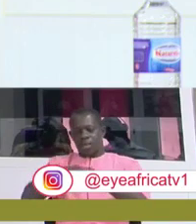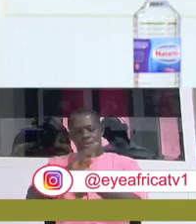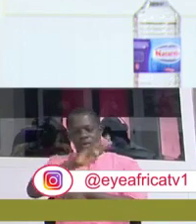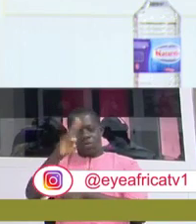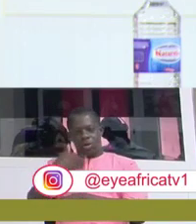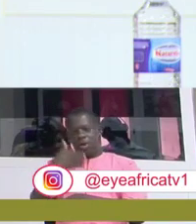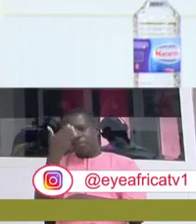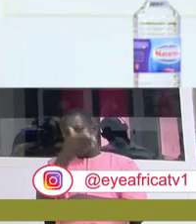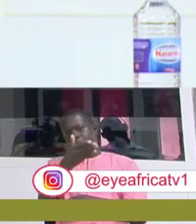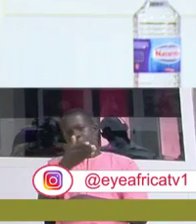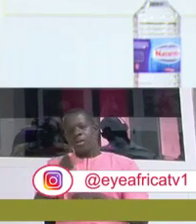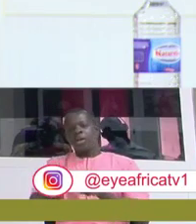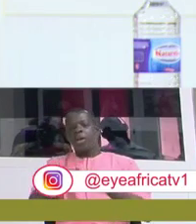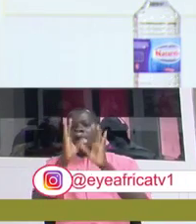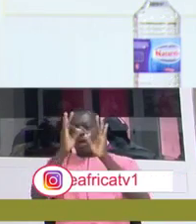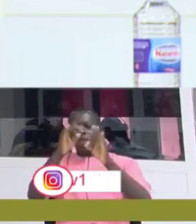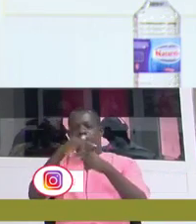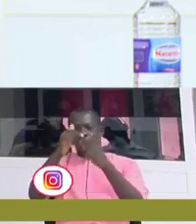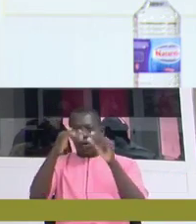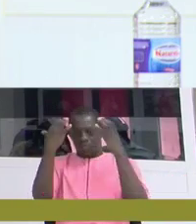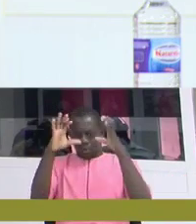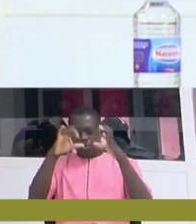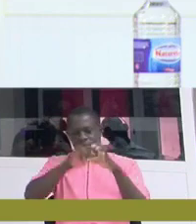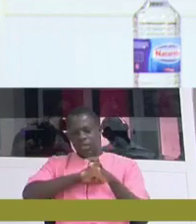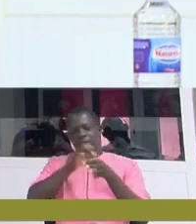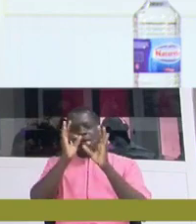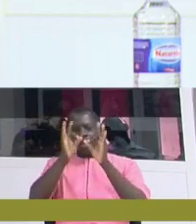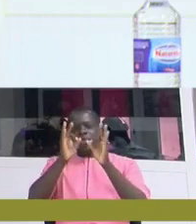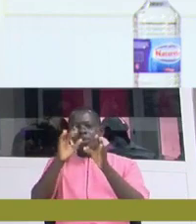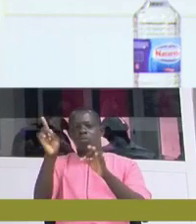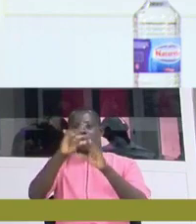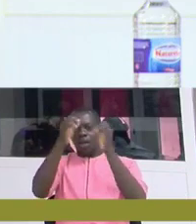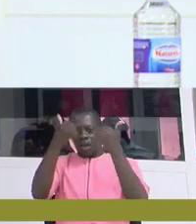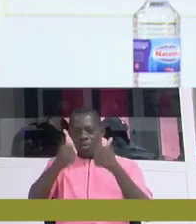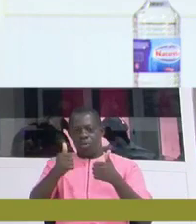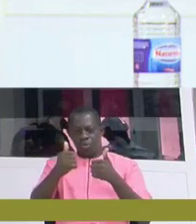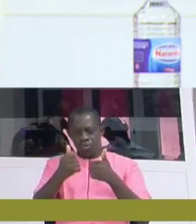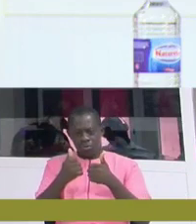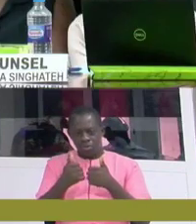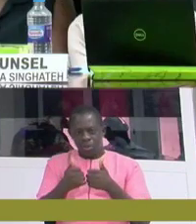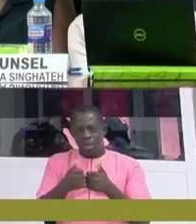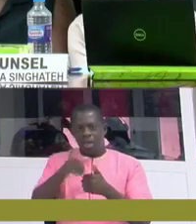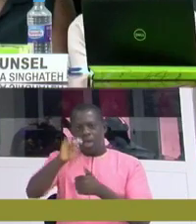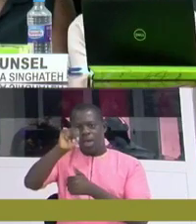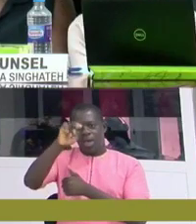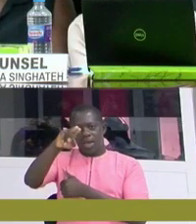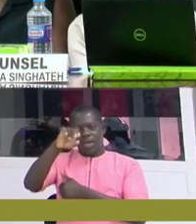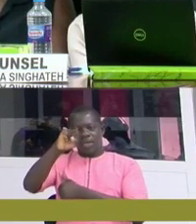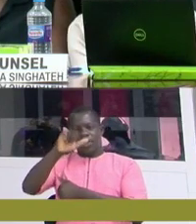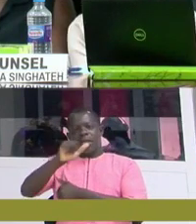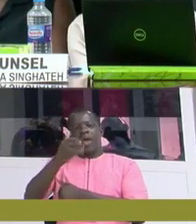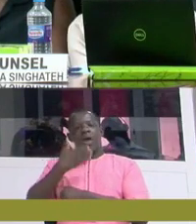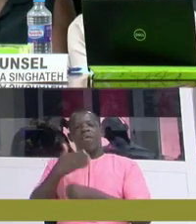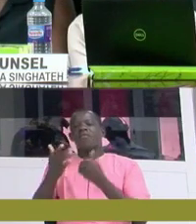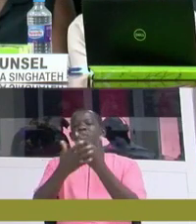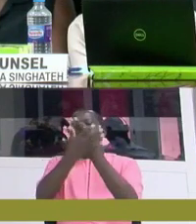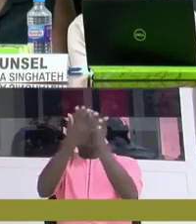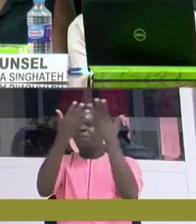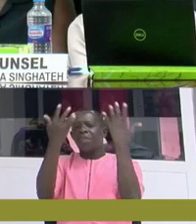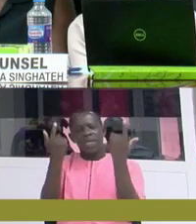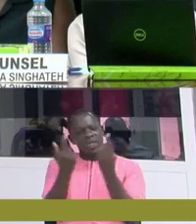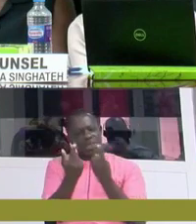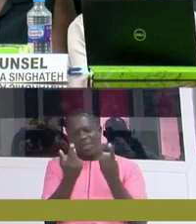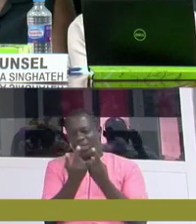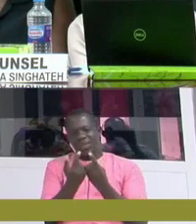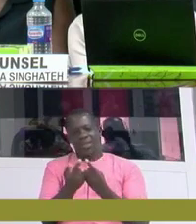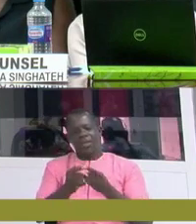nyininka la problem ulak sa inka explaining. I asked him about his problem and now sir, he was. We have a lot to cover. So we have